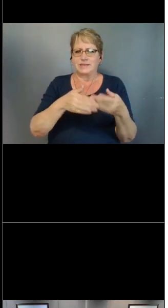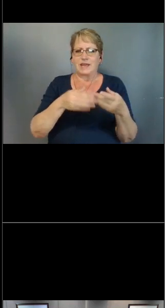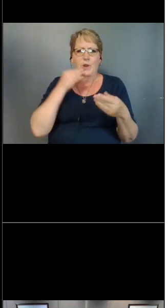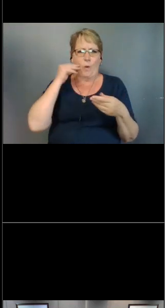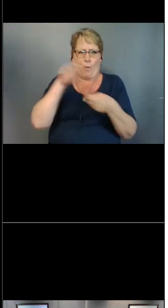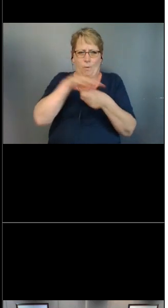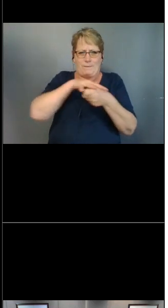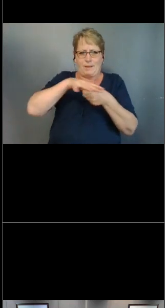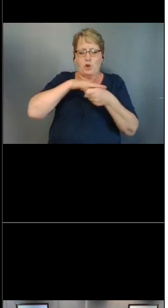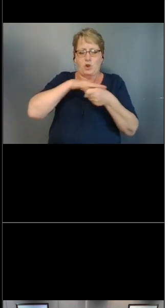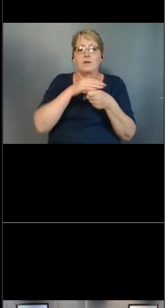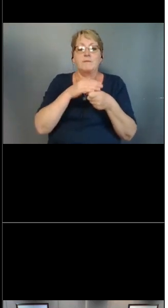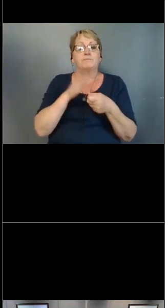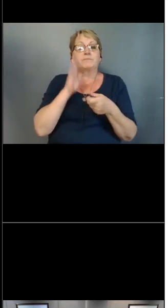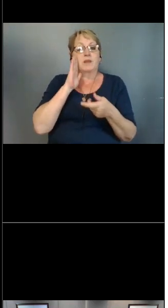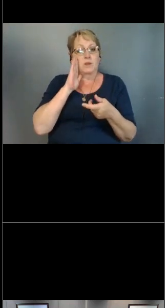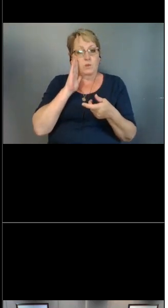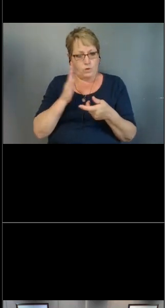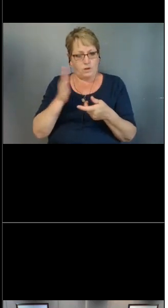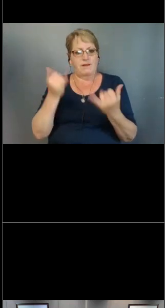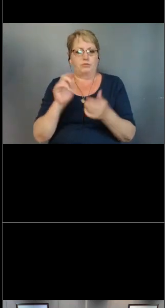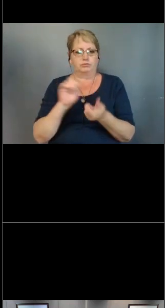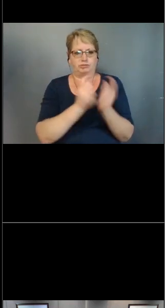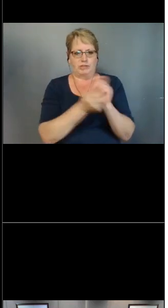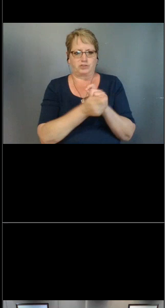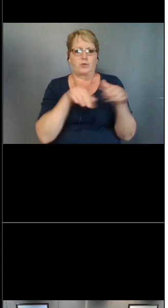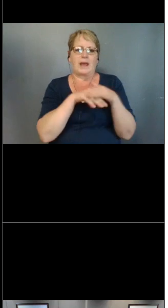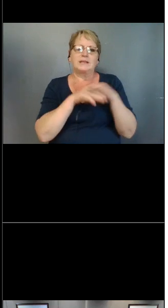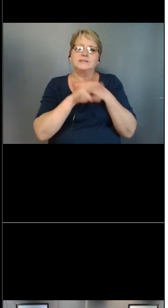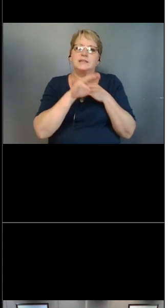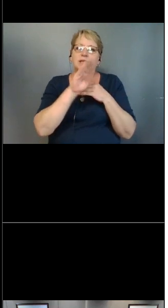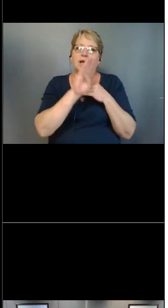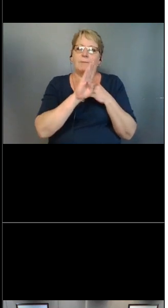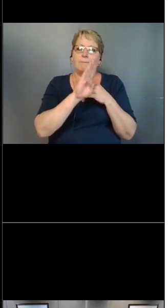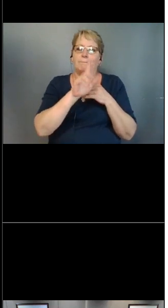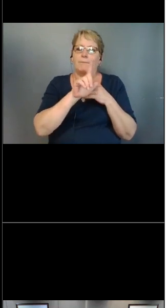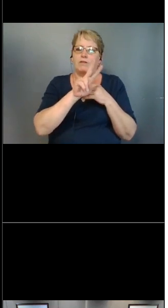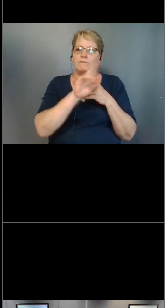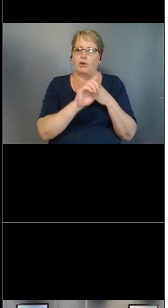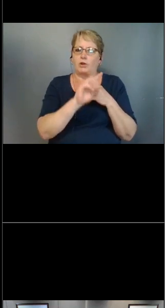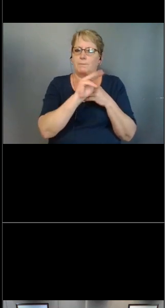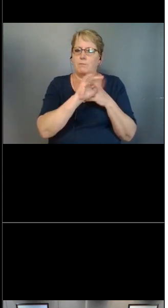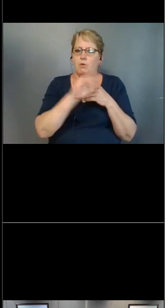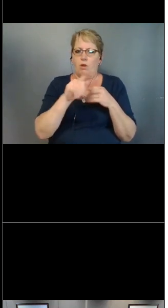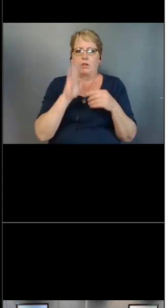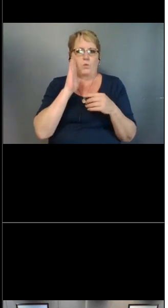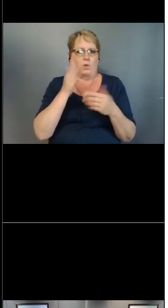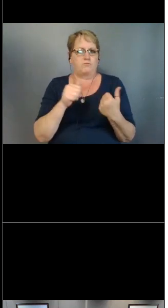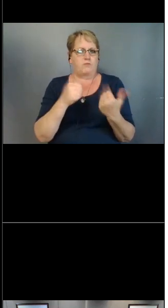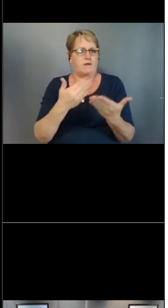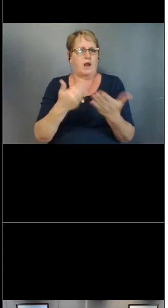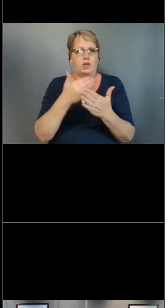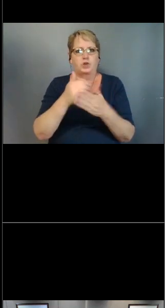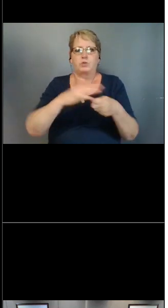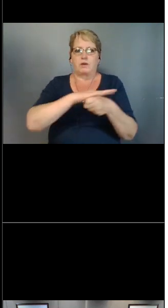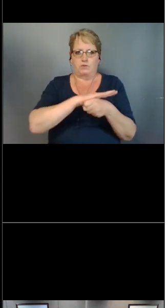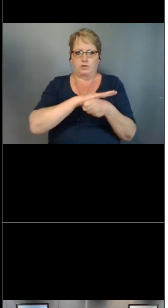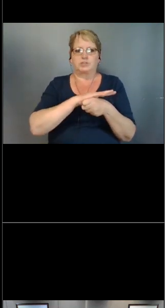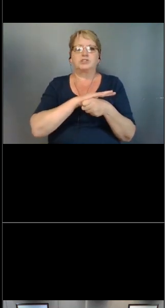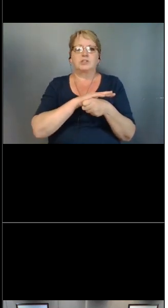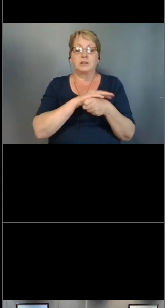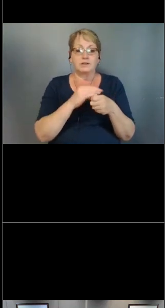modification that would access the Boulevard Mall. This allows for an activity center to be served while also providing new coverage along Brighton Road, which